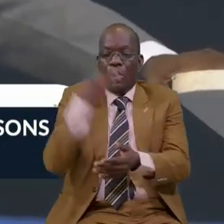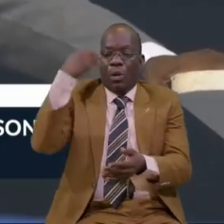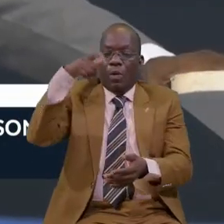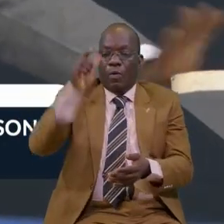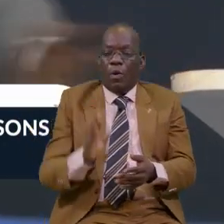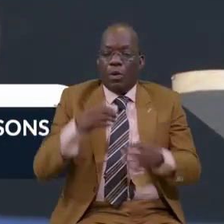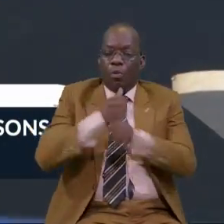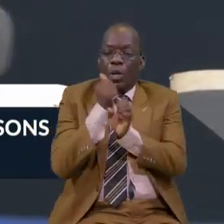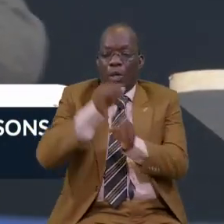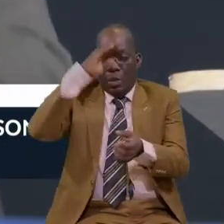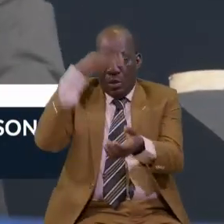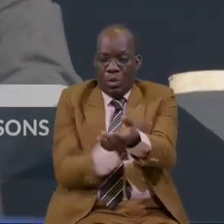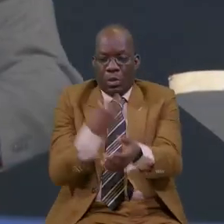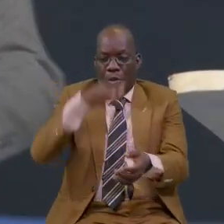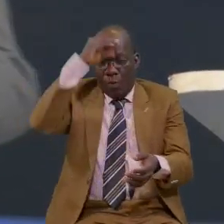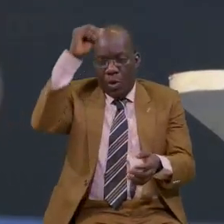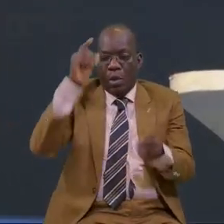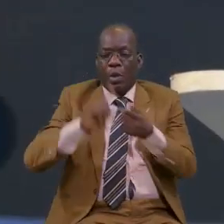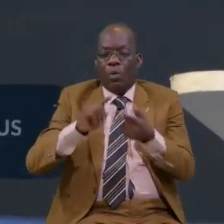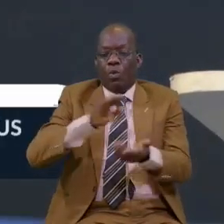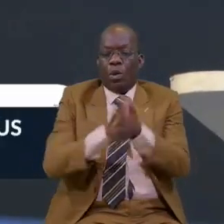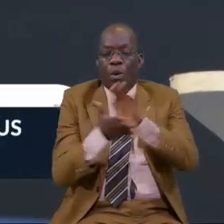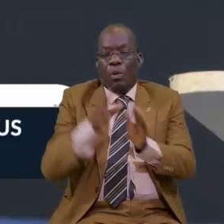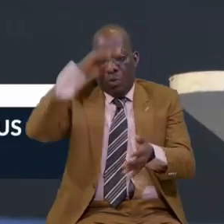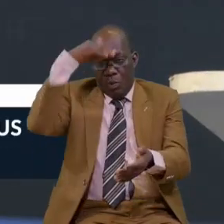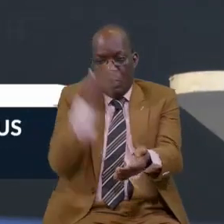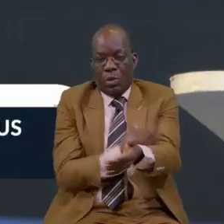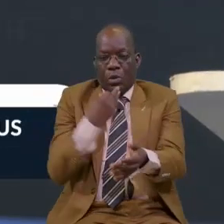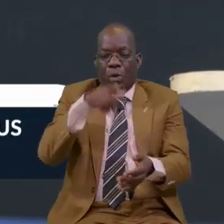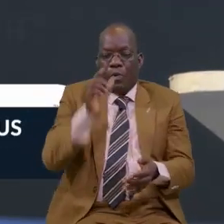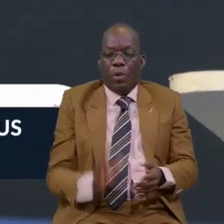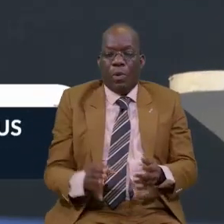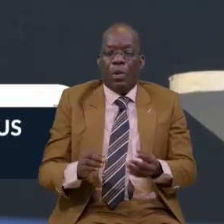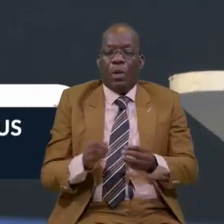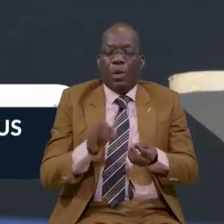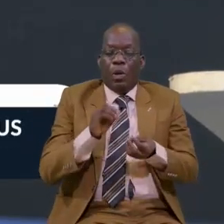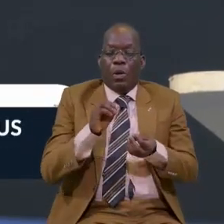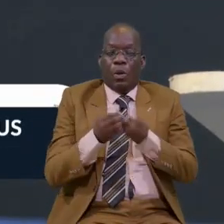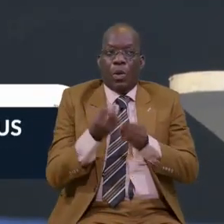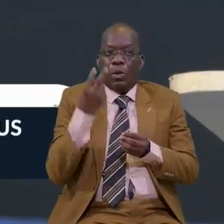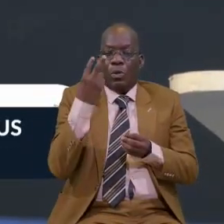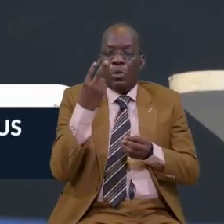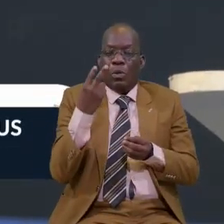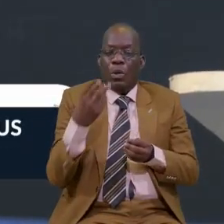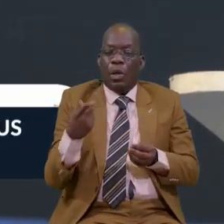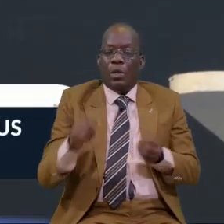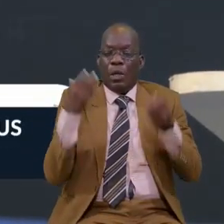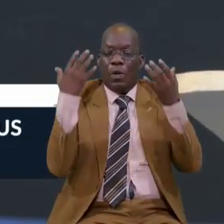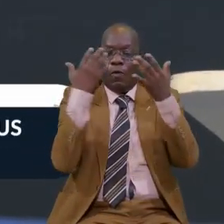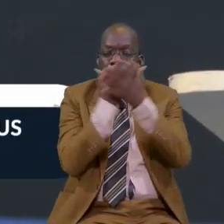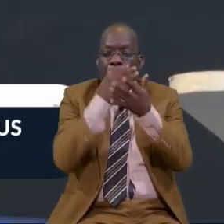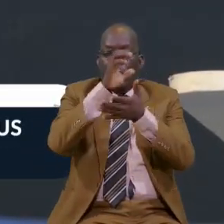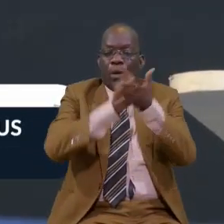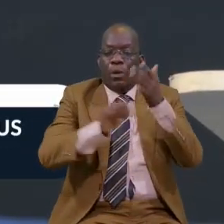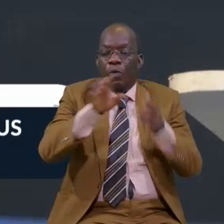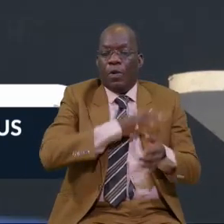the sons of God. Number two, the veil-removing Christ, making us understand